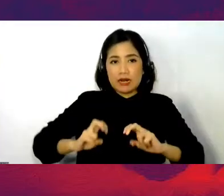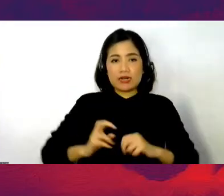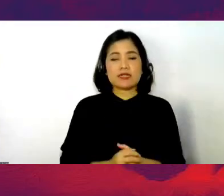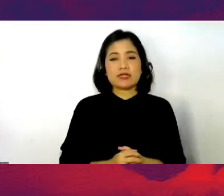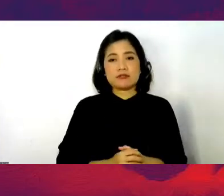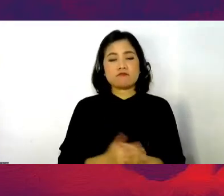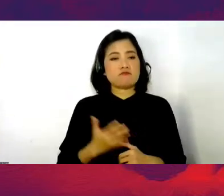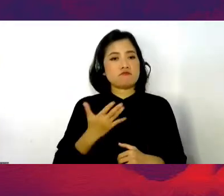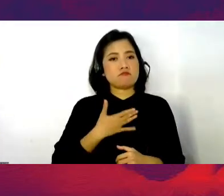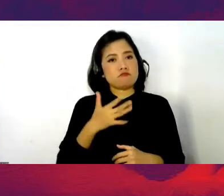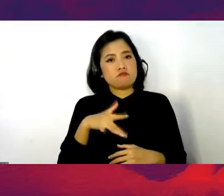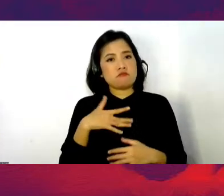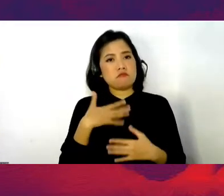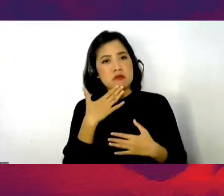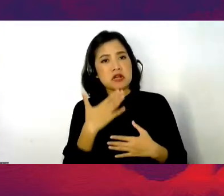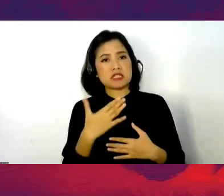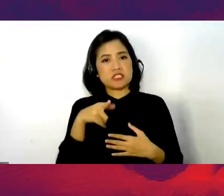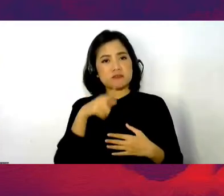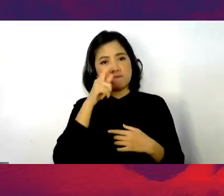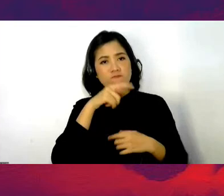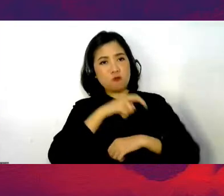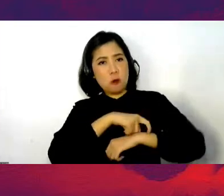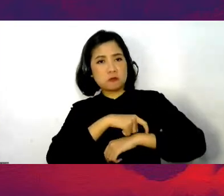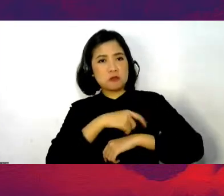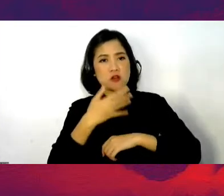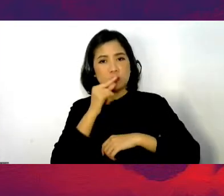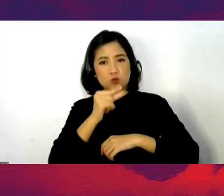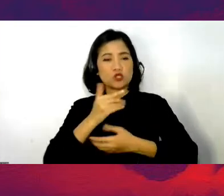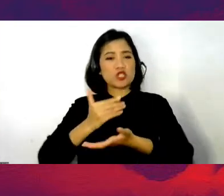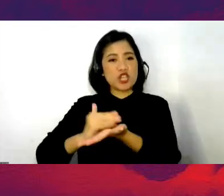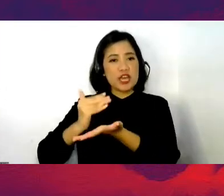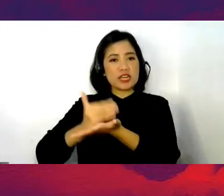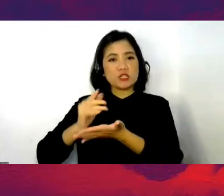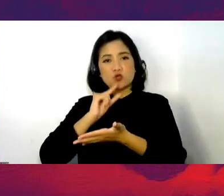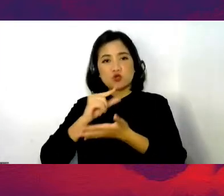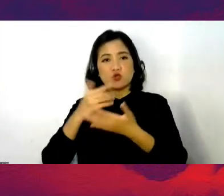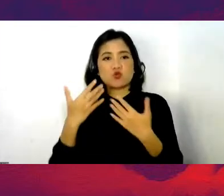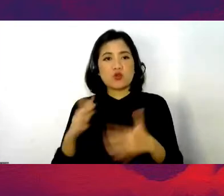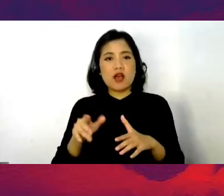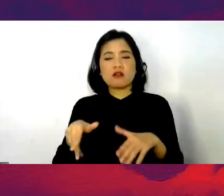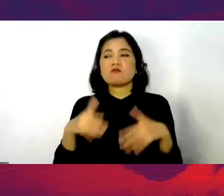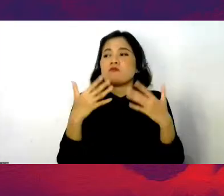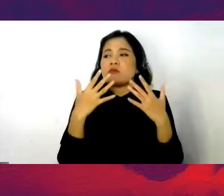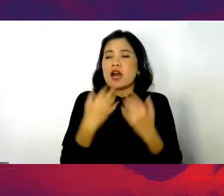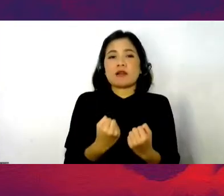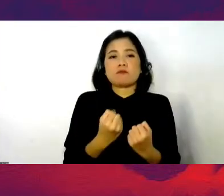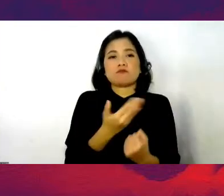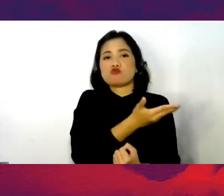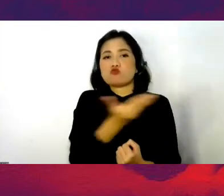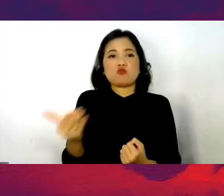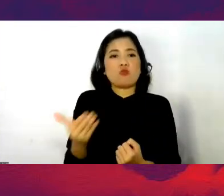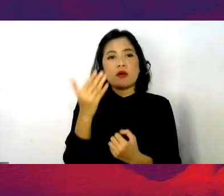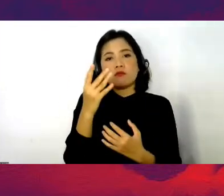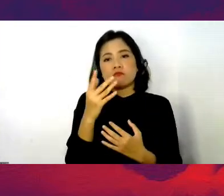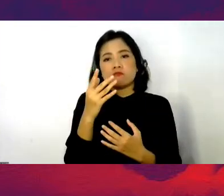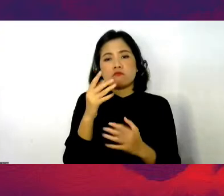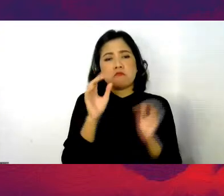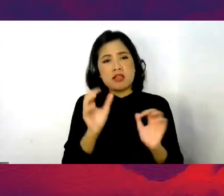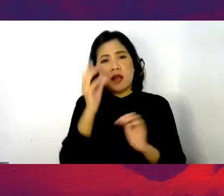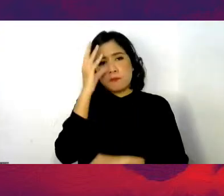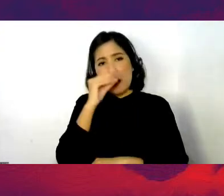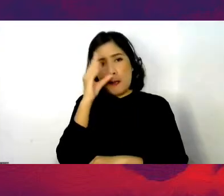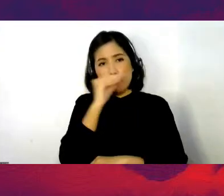given imperfection in our data, we took advantage of the availability of the data, and we make sure we took advantage to the fullest of